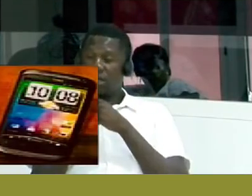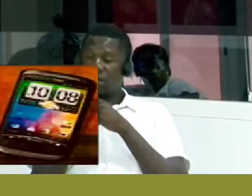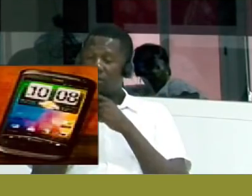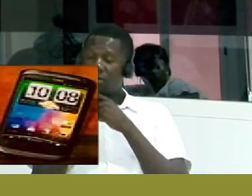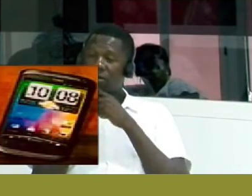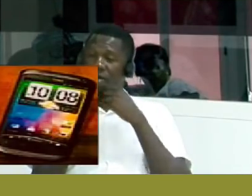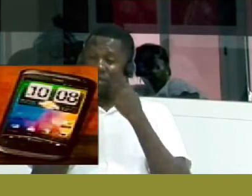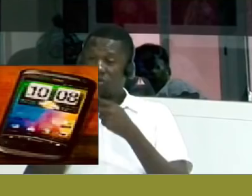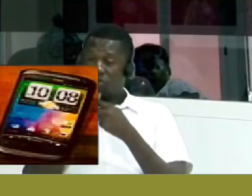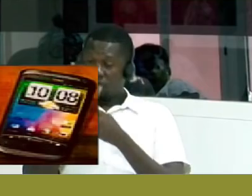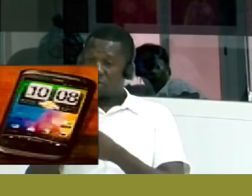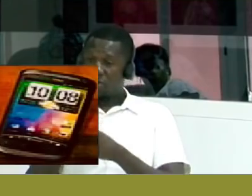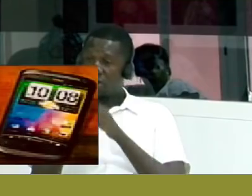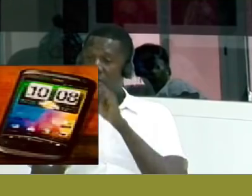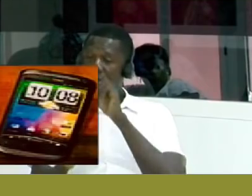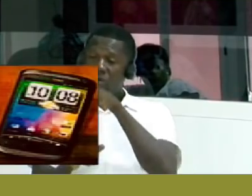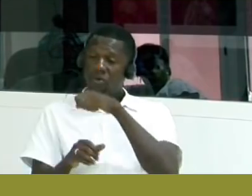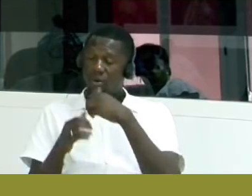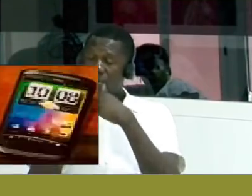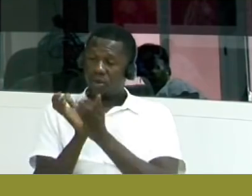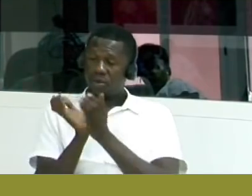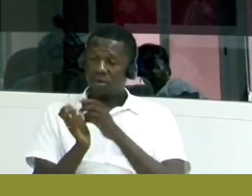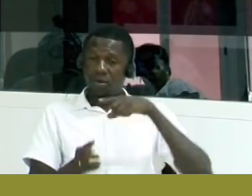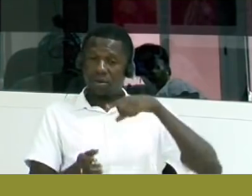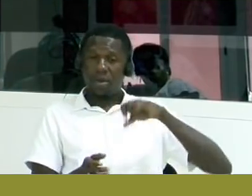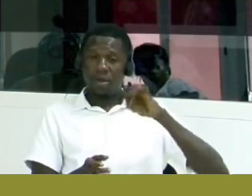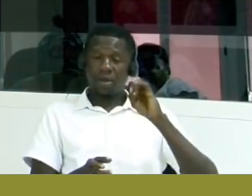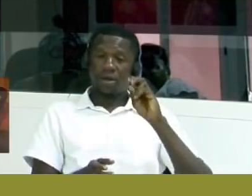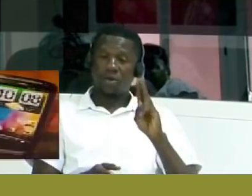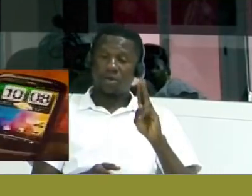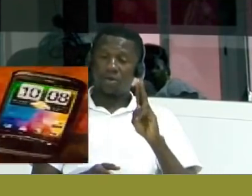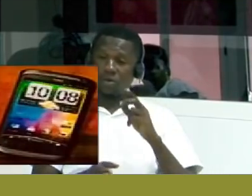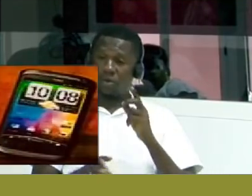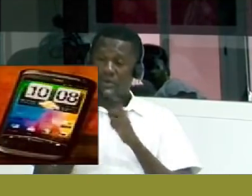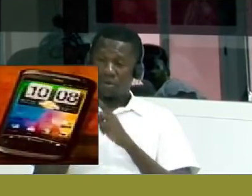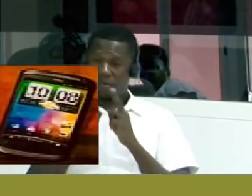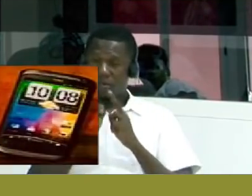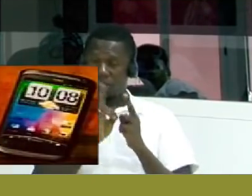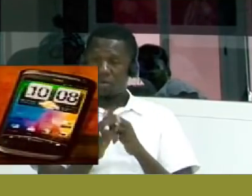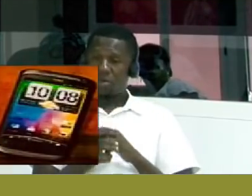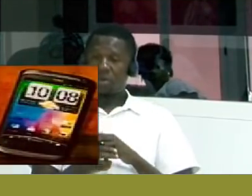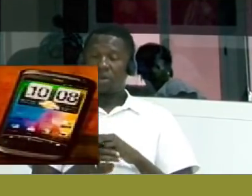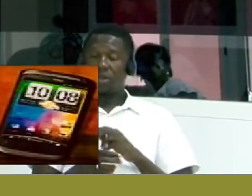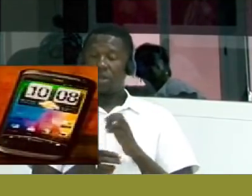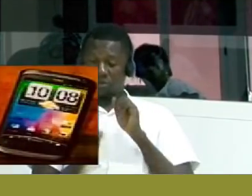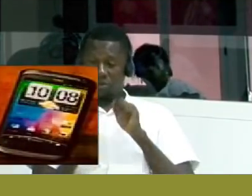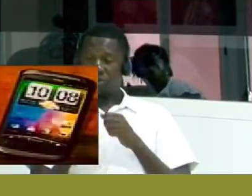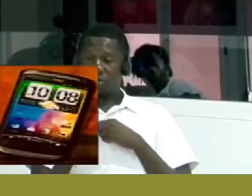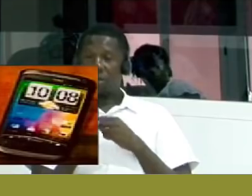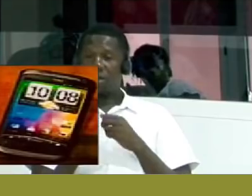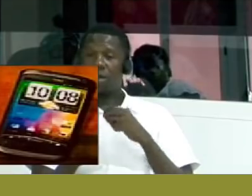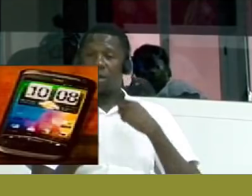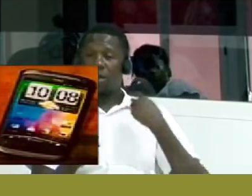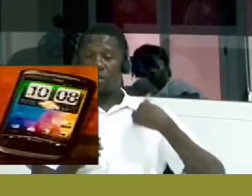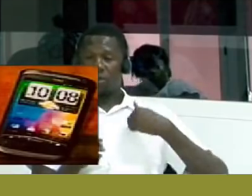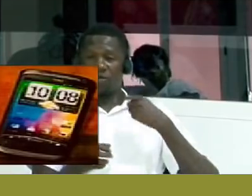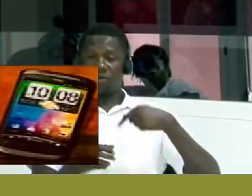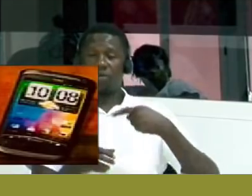firing? That's the PIU and... It would appear that people from the PIU also fired. Oh. I don't have proof of